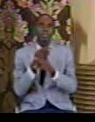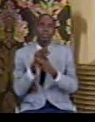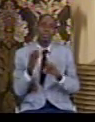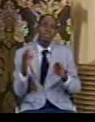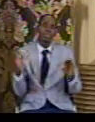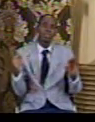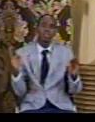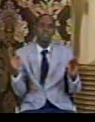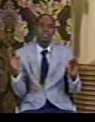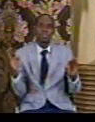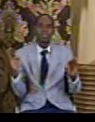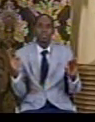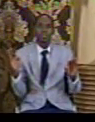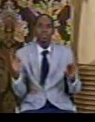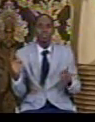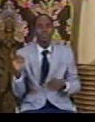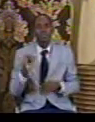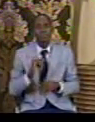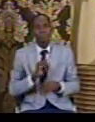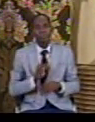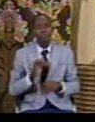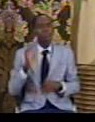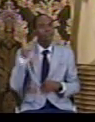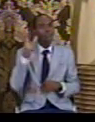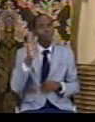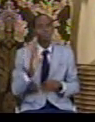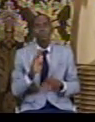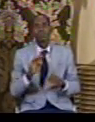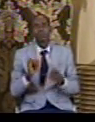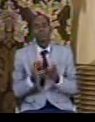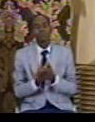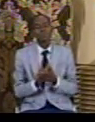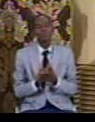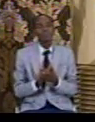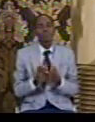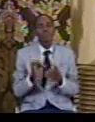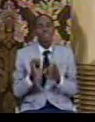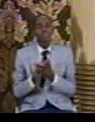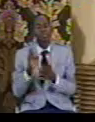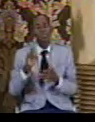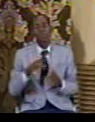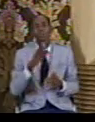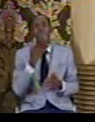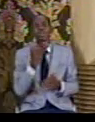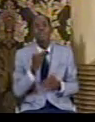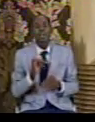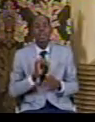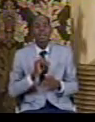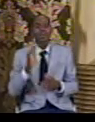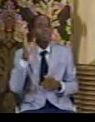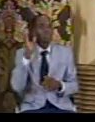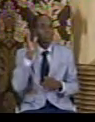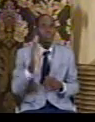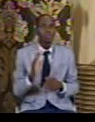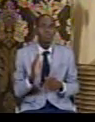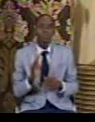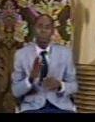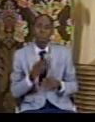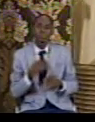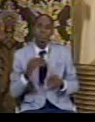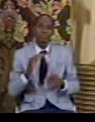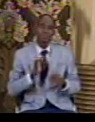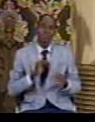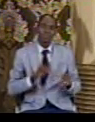us. I will dig a little deeper. Jesus' love must be sweeter. I will dig a